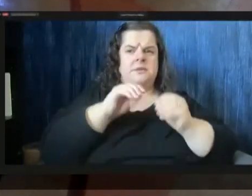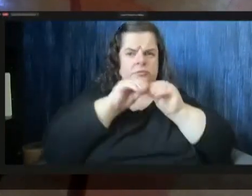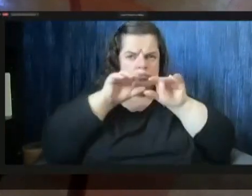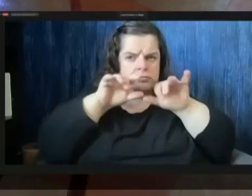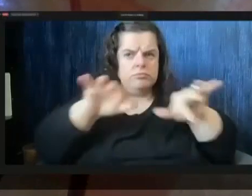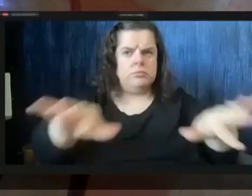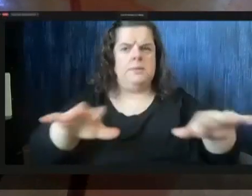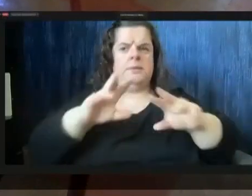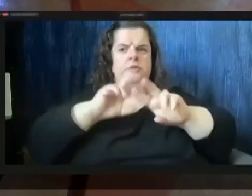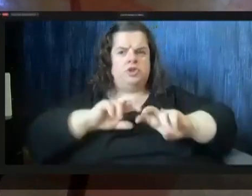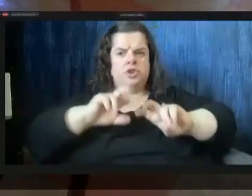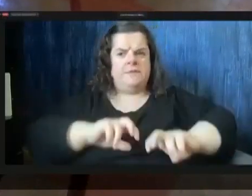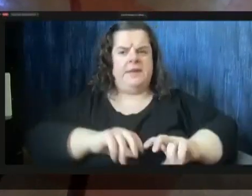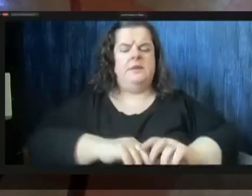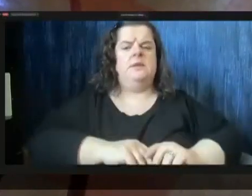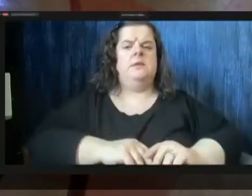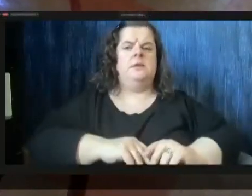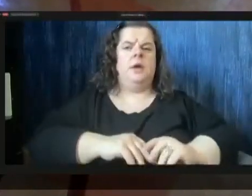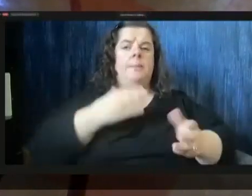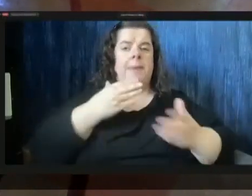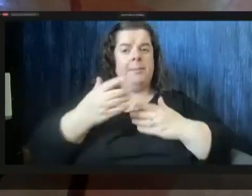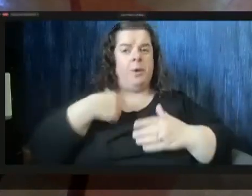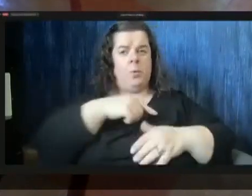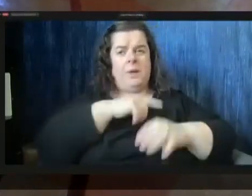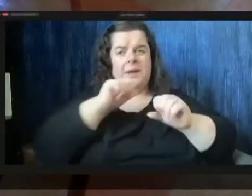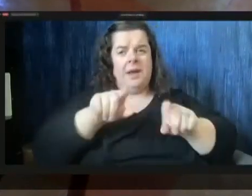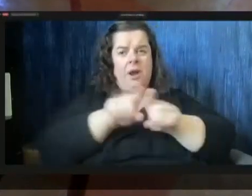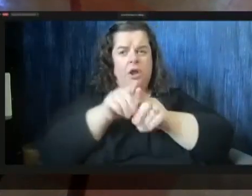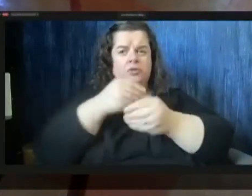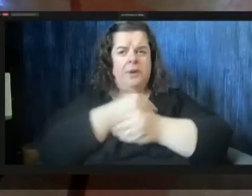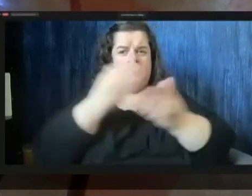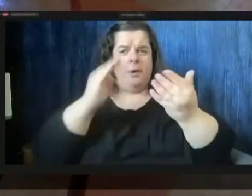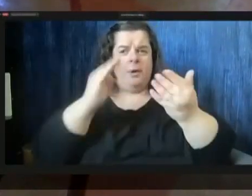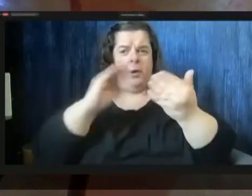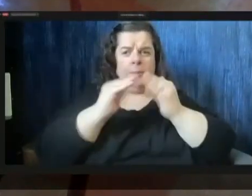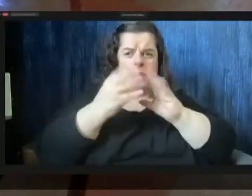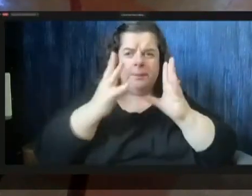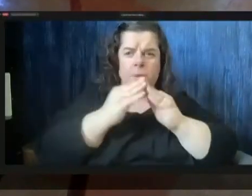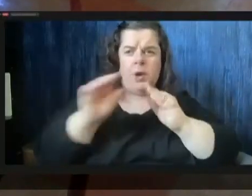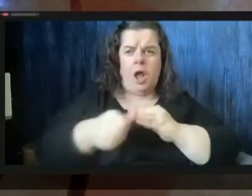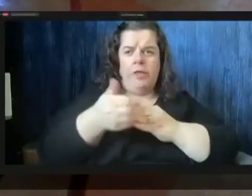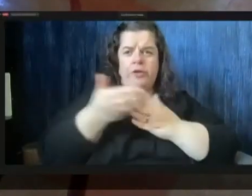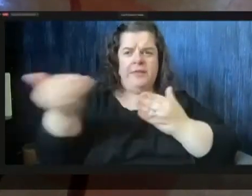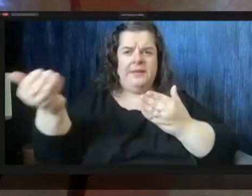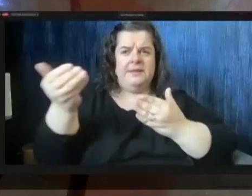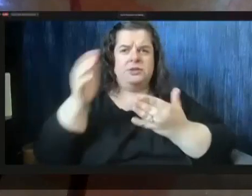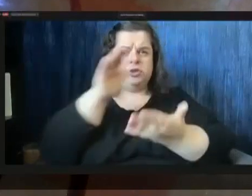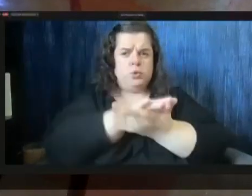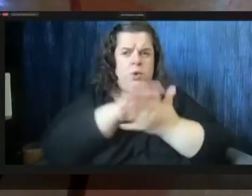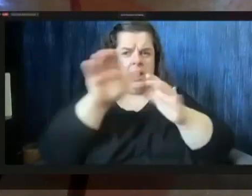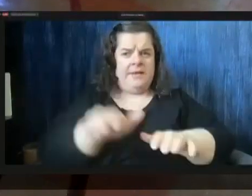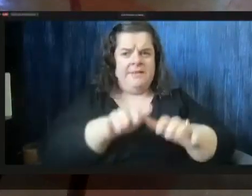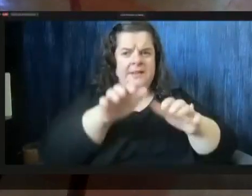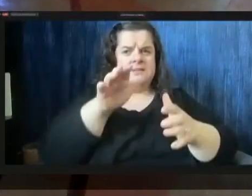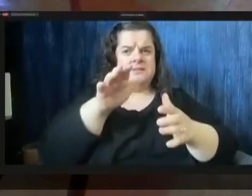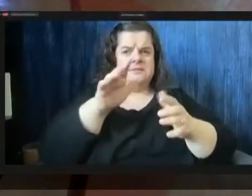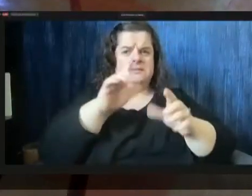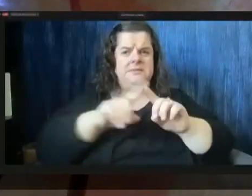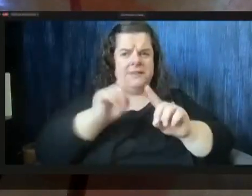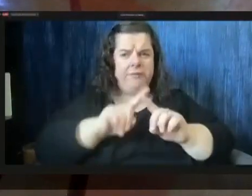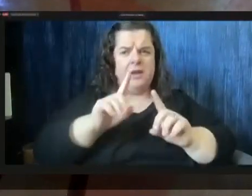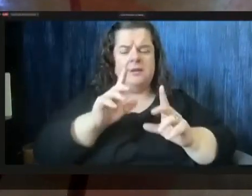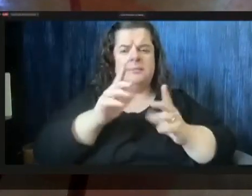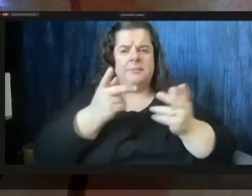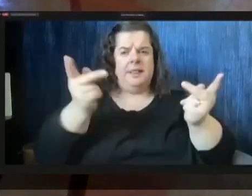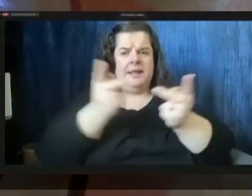survey. So, I mean, maybe we could also hand them out at community meetings and other things, school events, school fun, different places. I think the city needs to